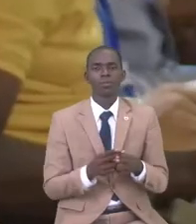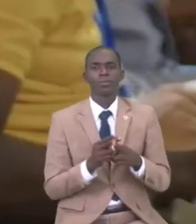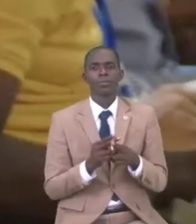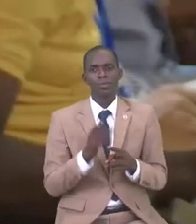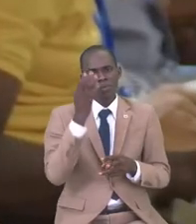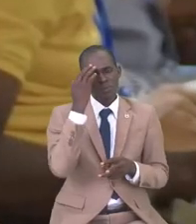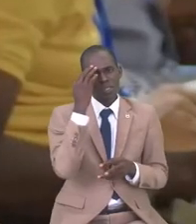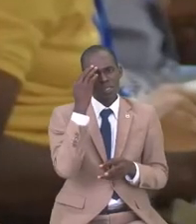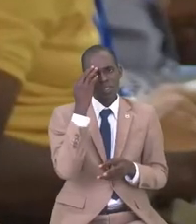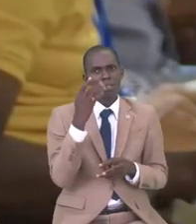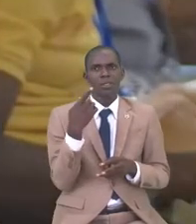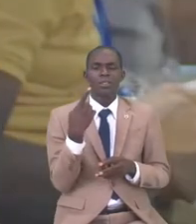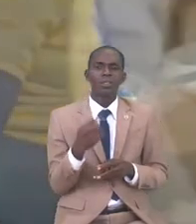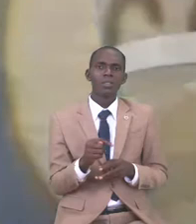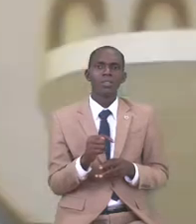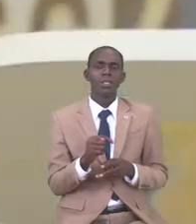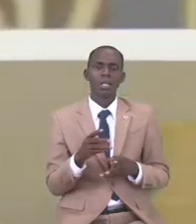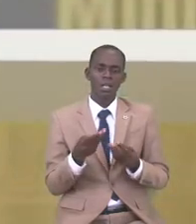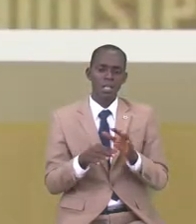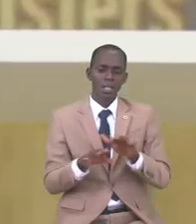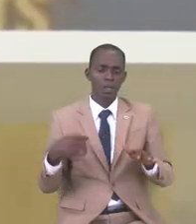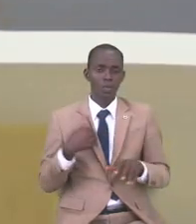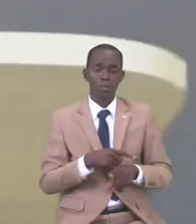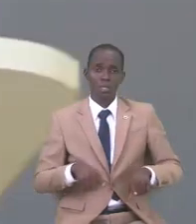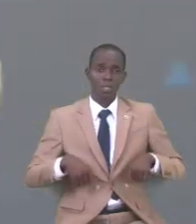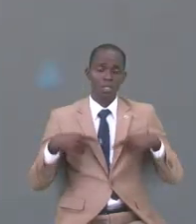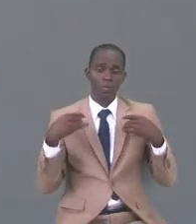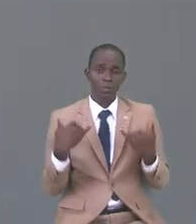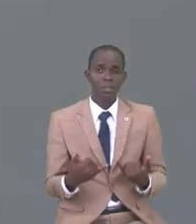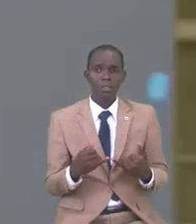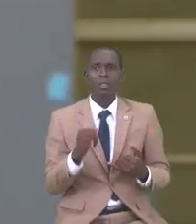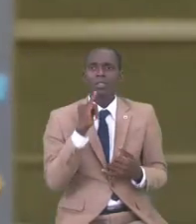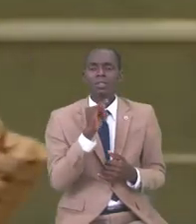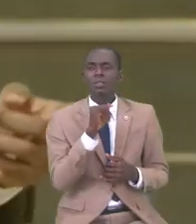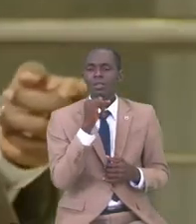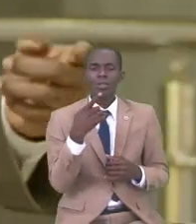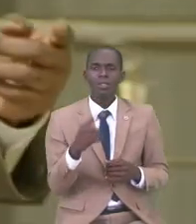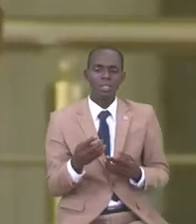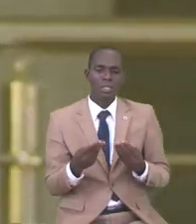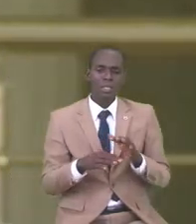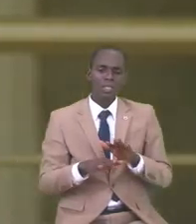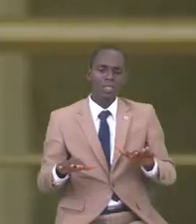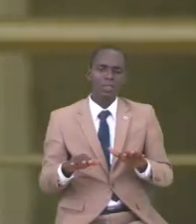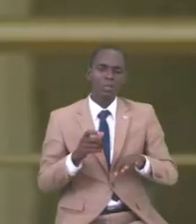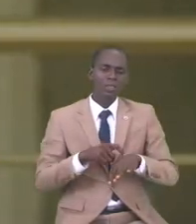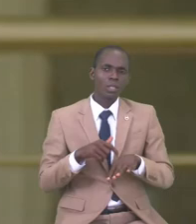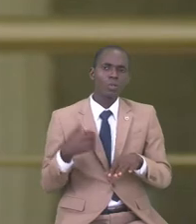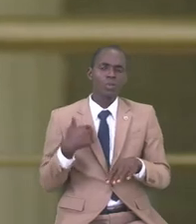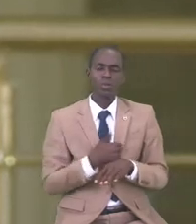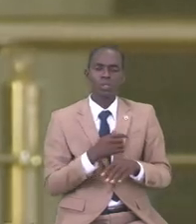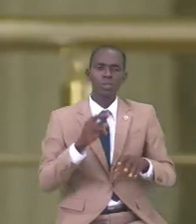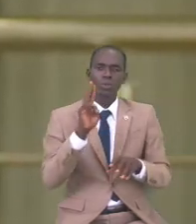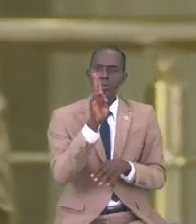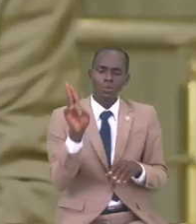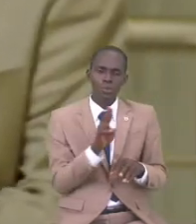the life in which we are living now is not a life we're quoting scriptures against our own progress, and